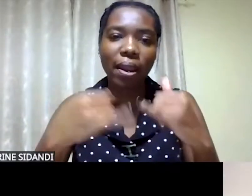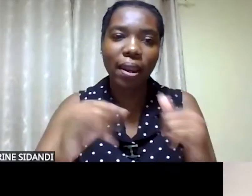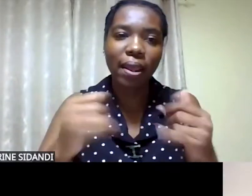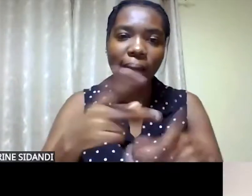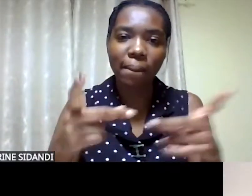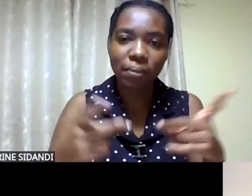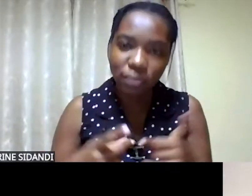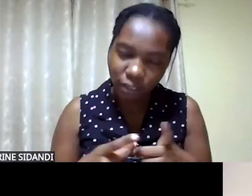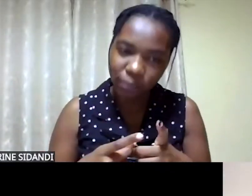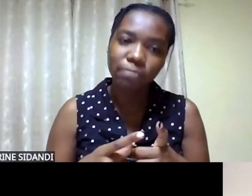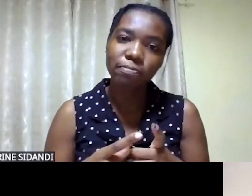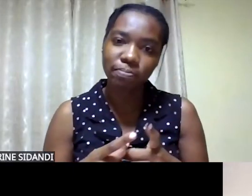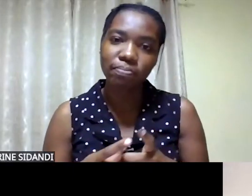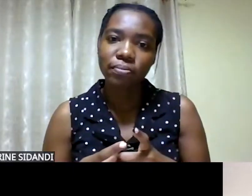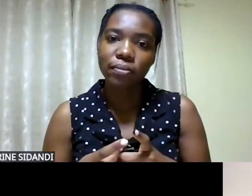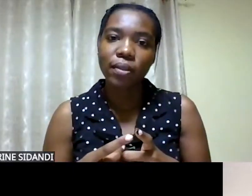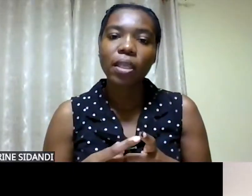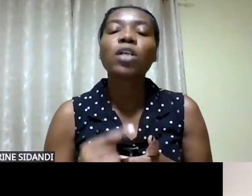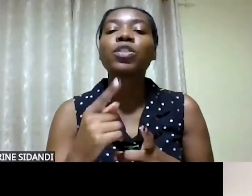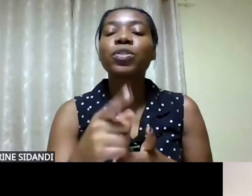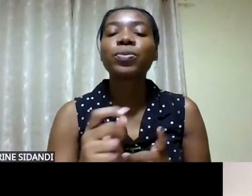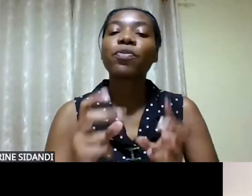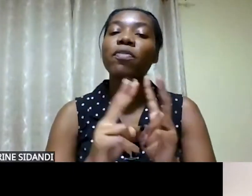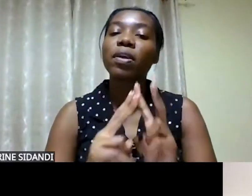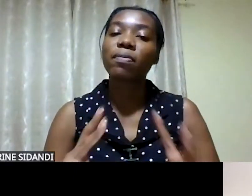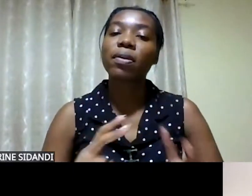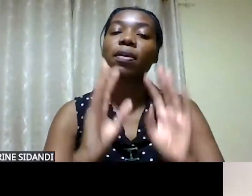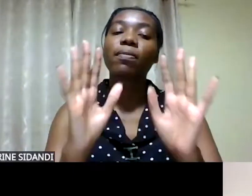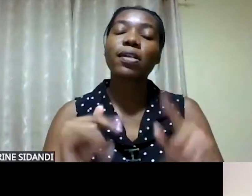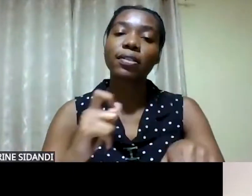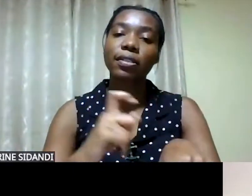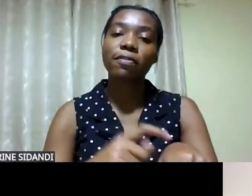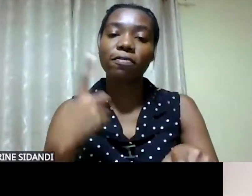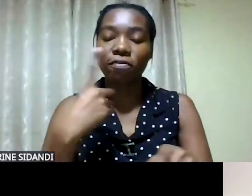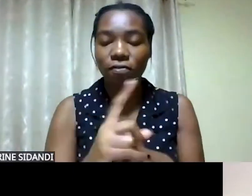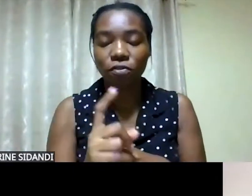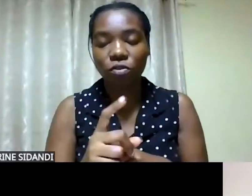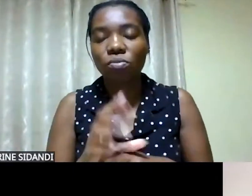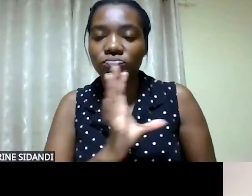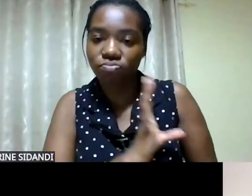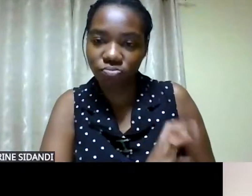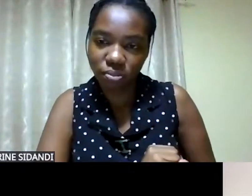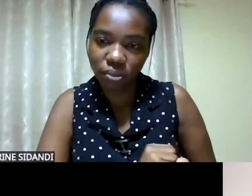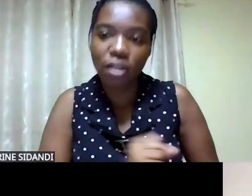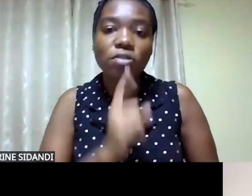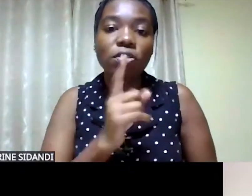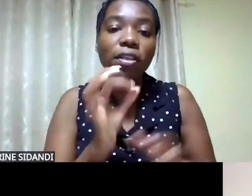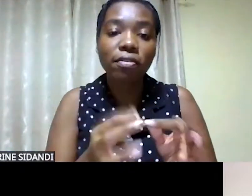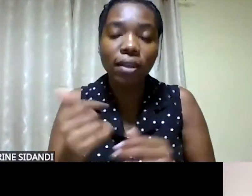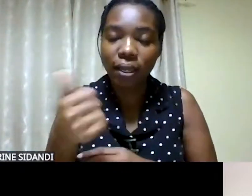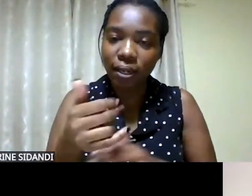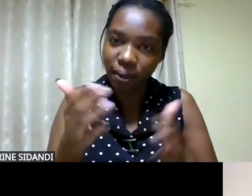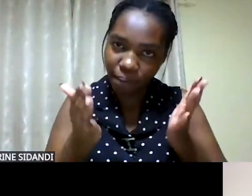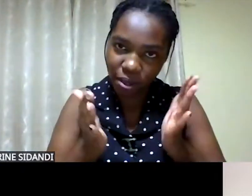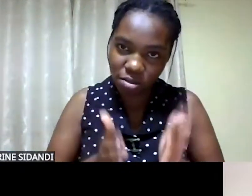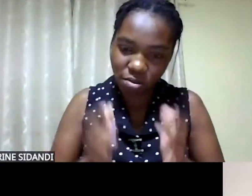part to play, you are very key when it comes to conversion. So if anybody else, or if you have a strategy and you